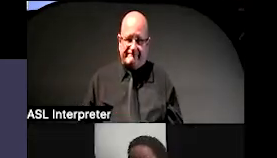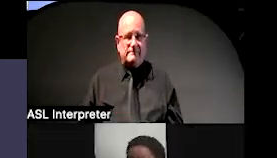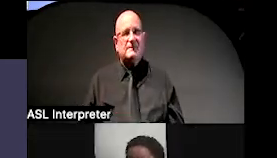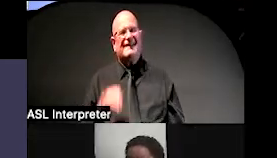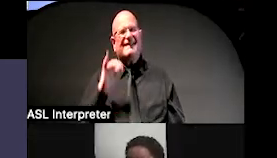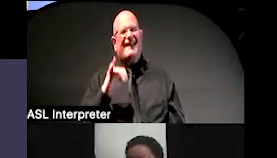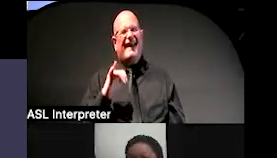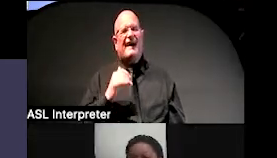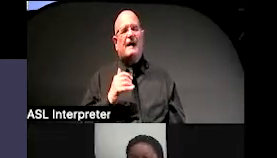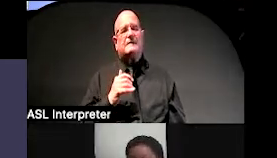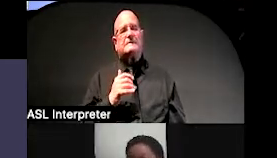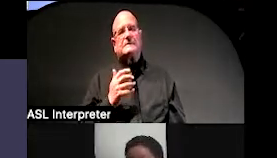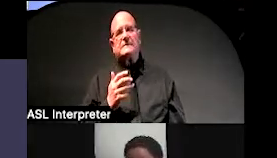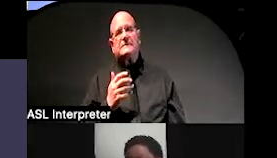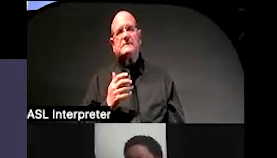Those